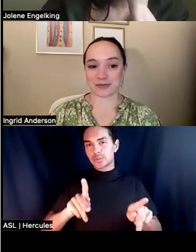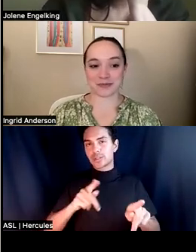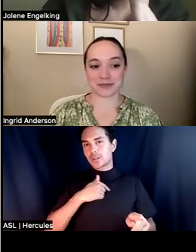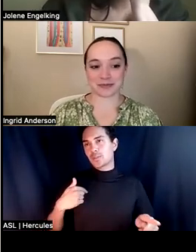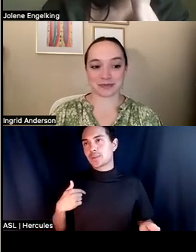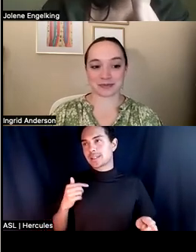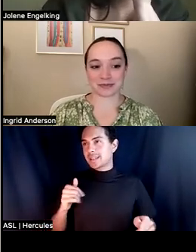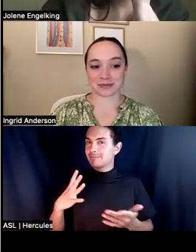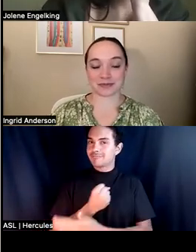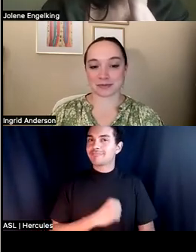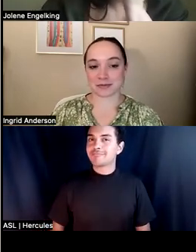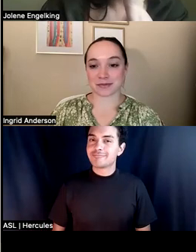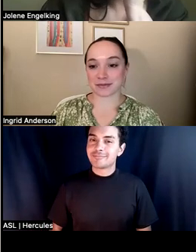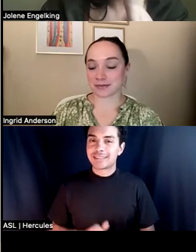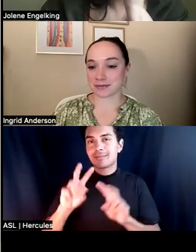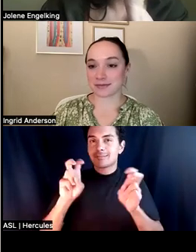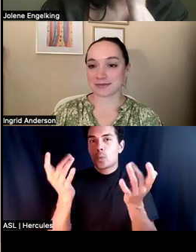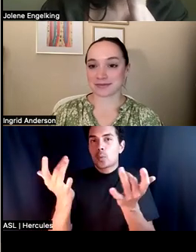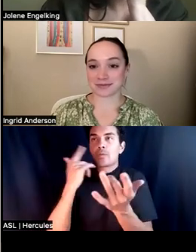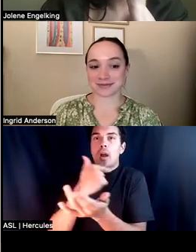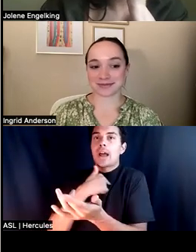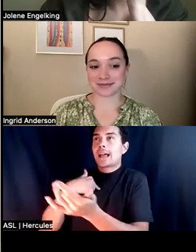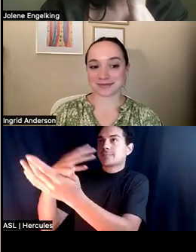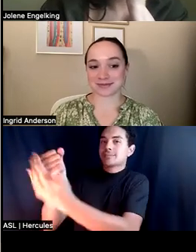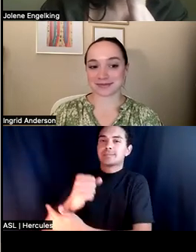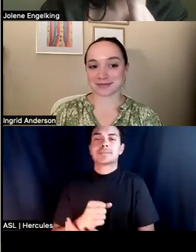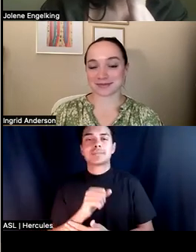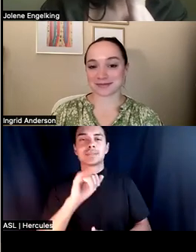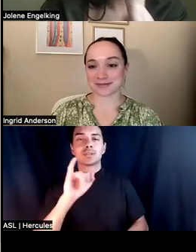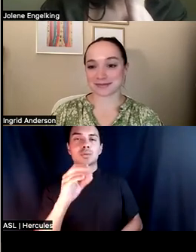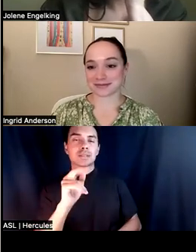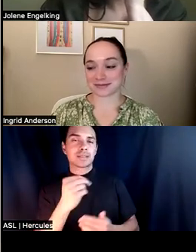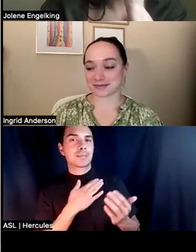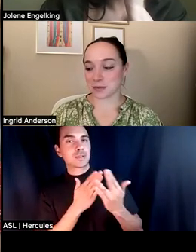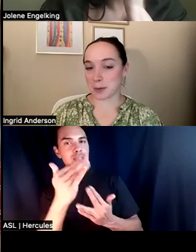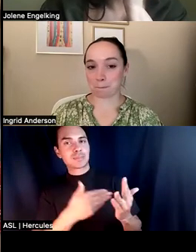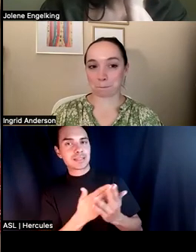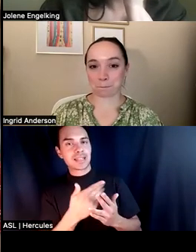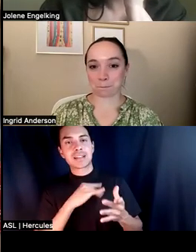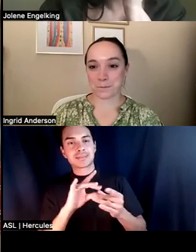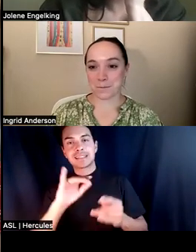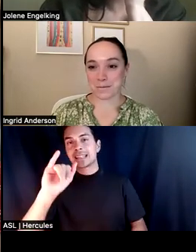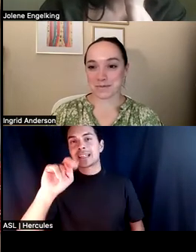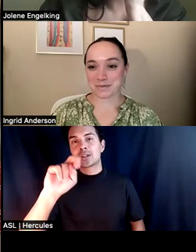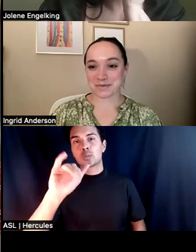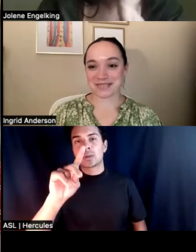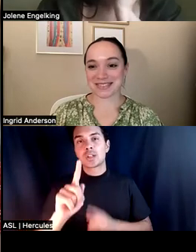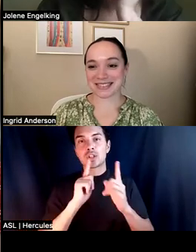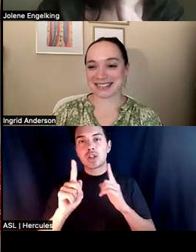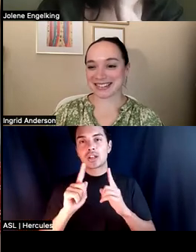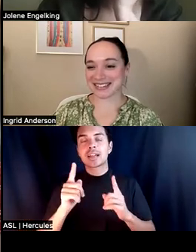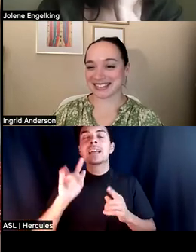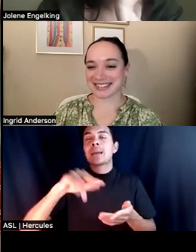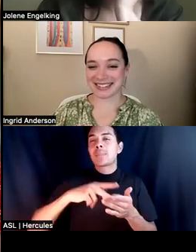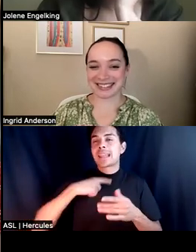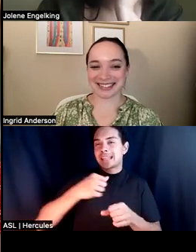all. And this is my transparency again, and the fact that sometimes when I say Ingrid talk, it's because I need more coffee, because I